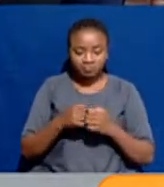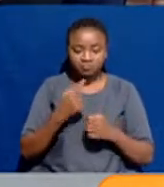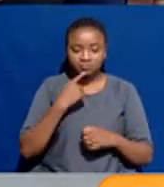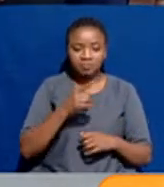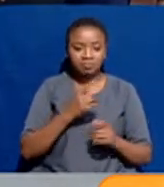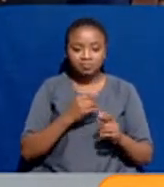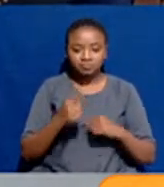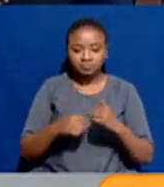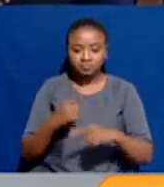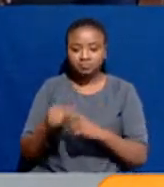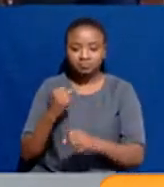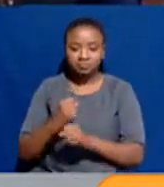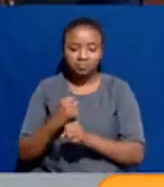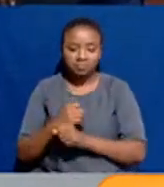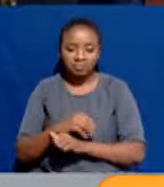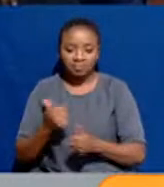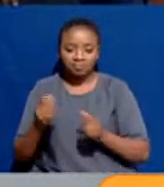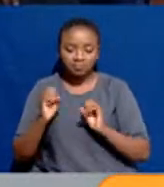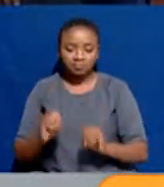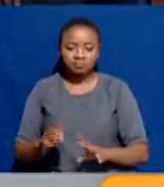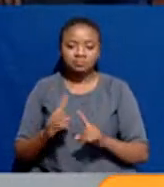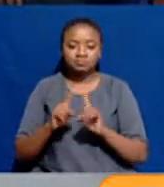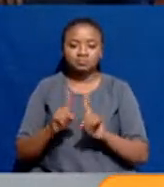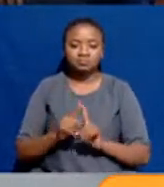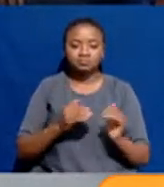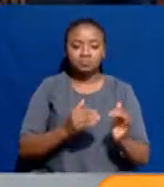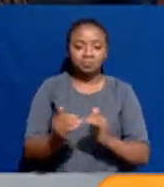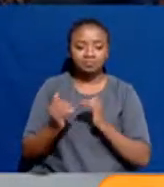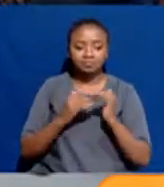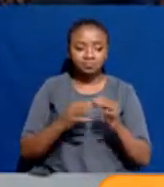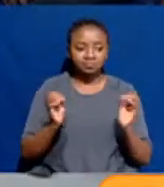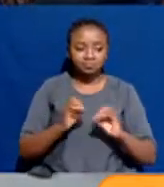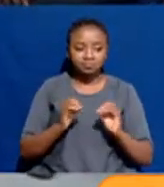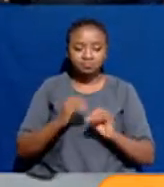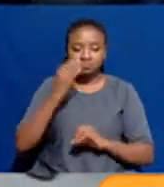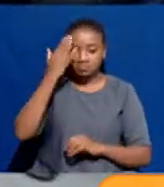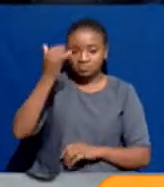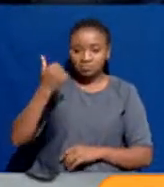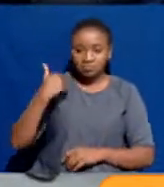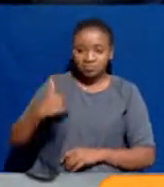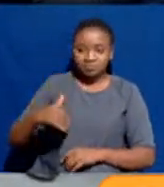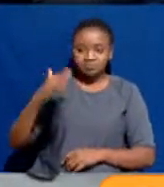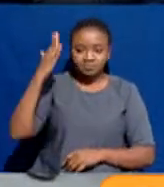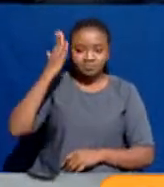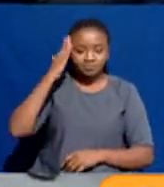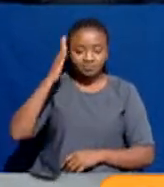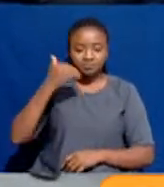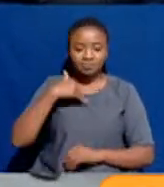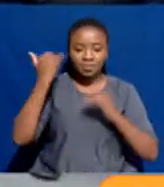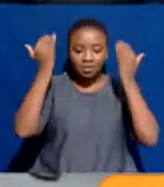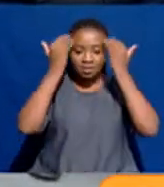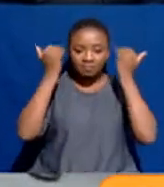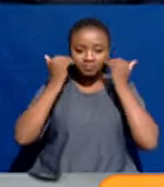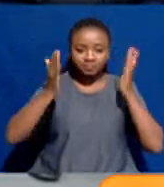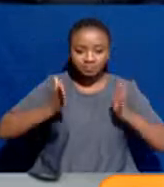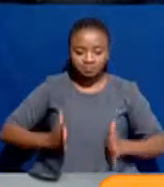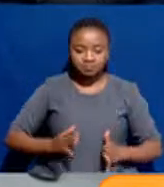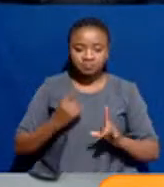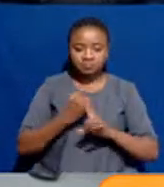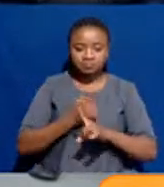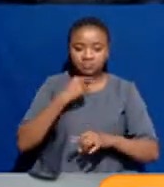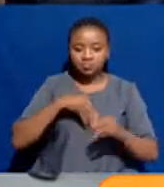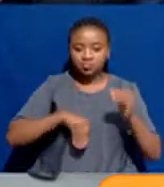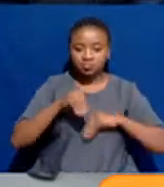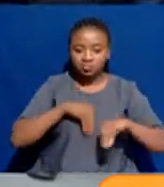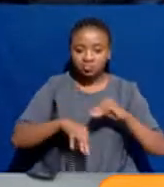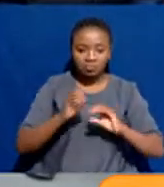vendetta against them. No, but that is, it's also quite unfair because I know there are judges who are incorruptible. And it will